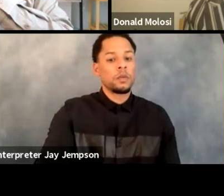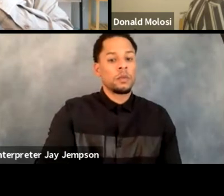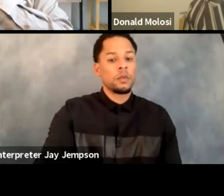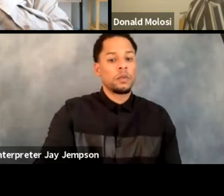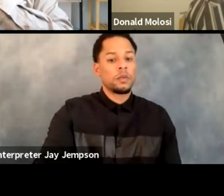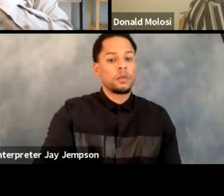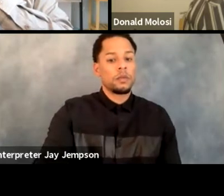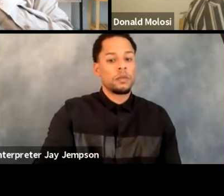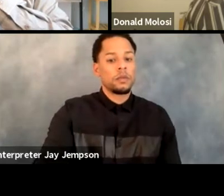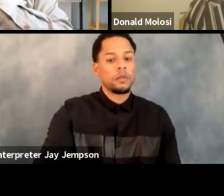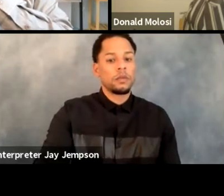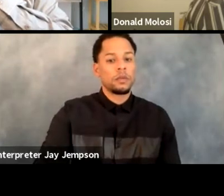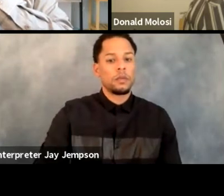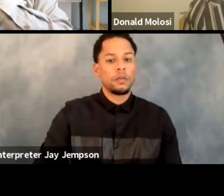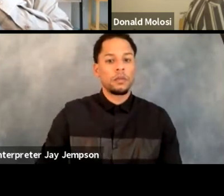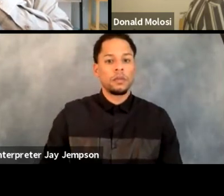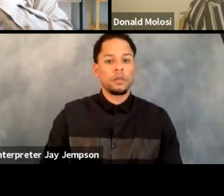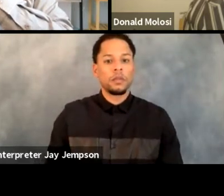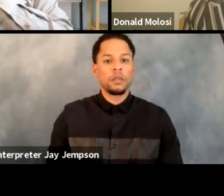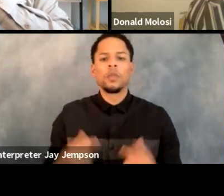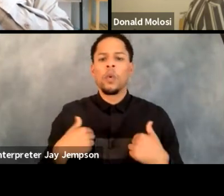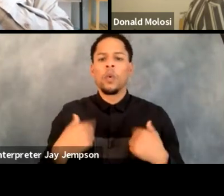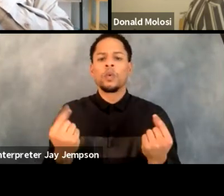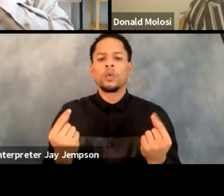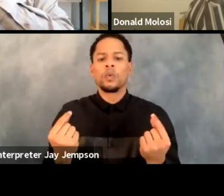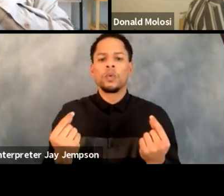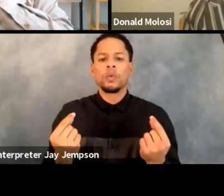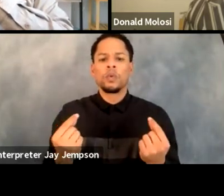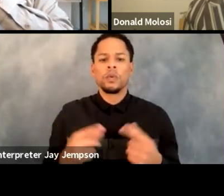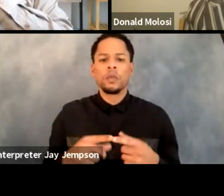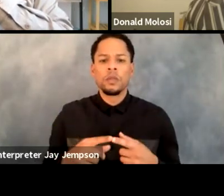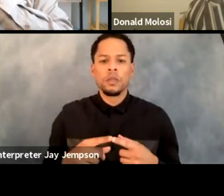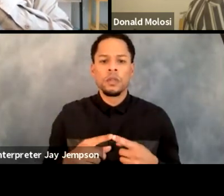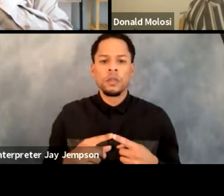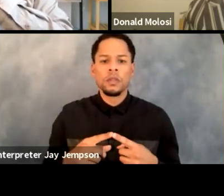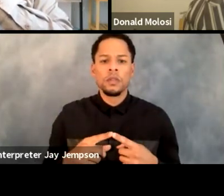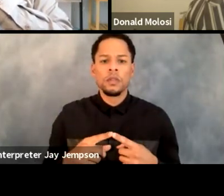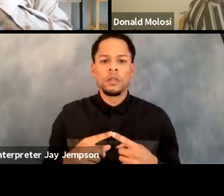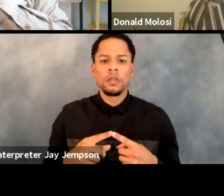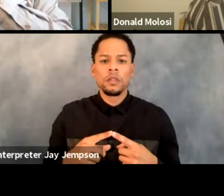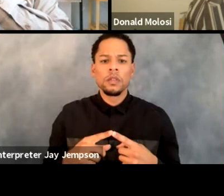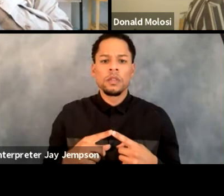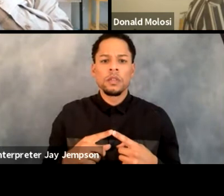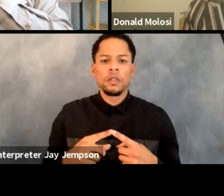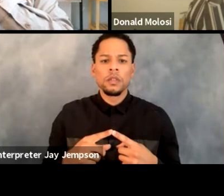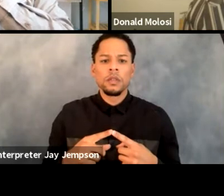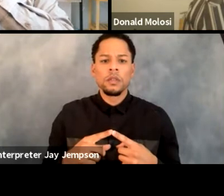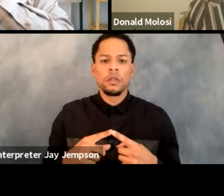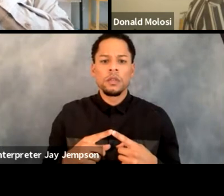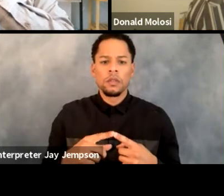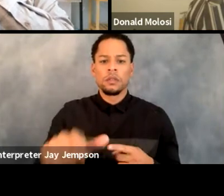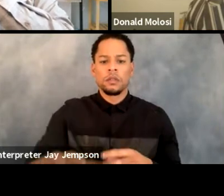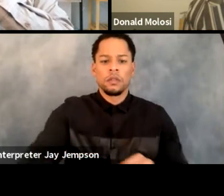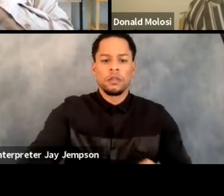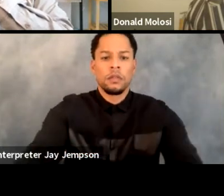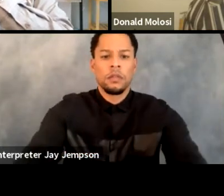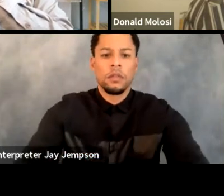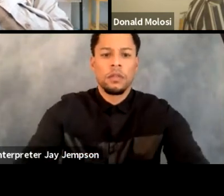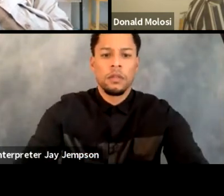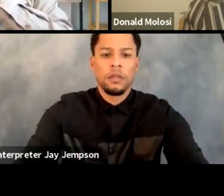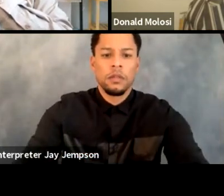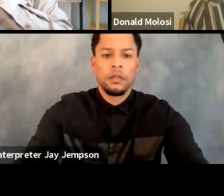so far. You know, so what do we? How do we make this thing much more interesting? And for example, for some